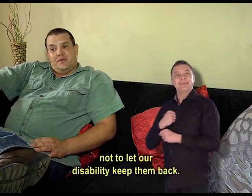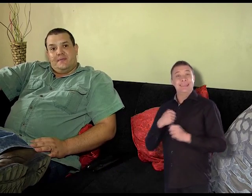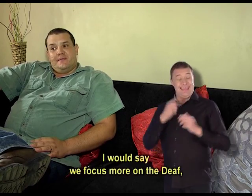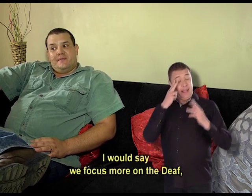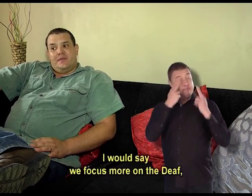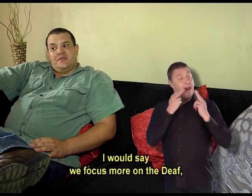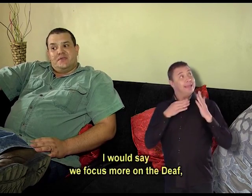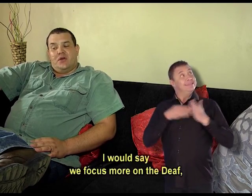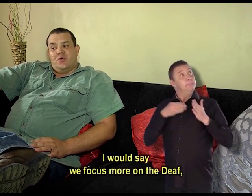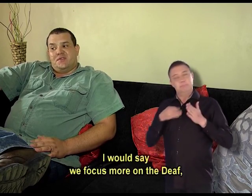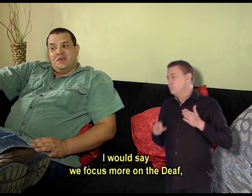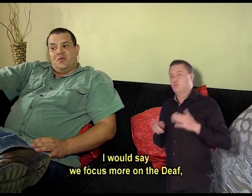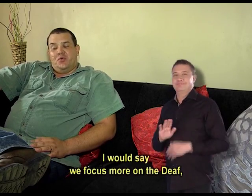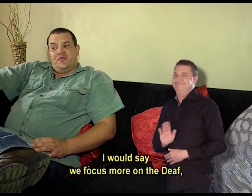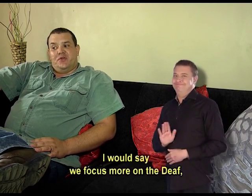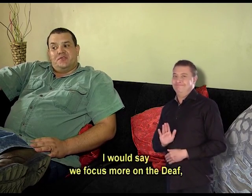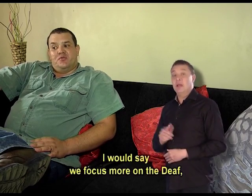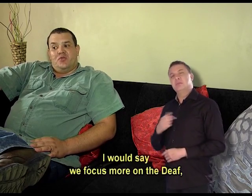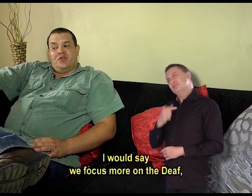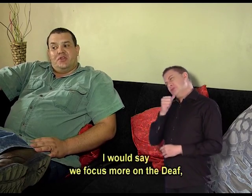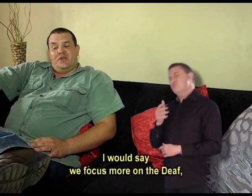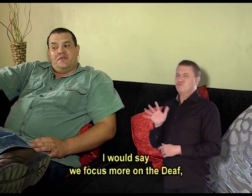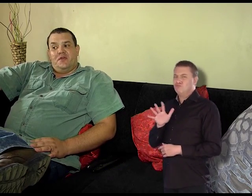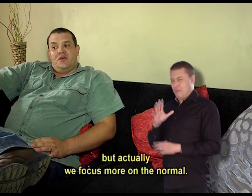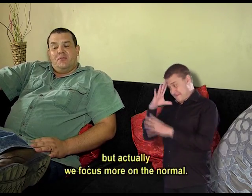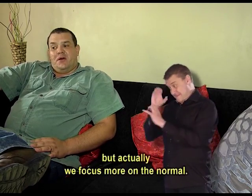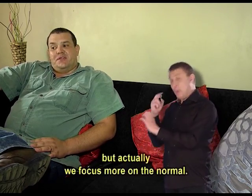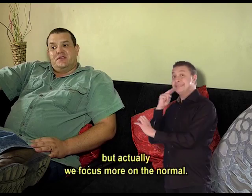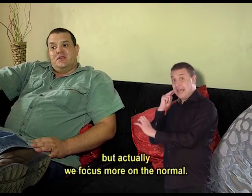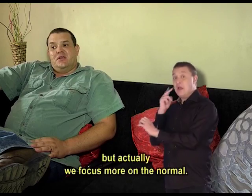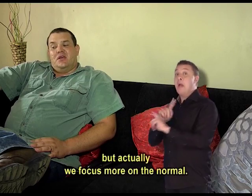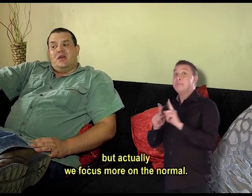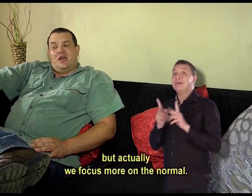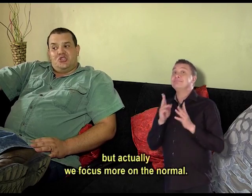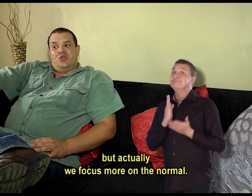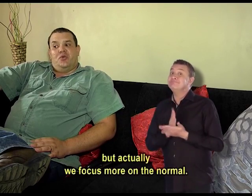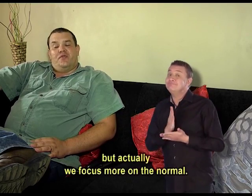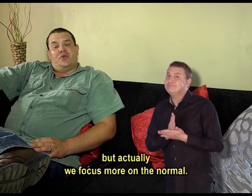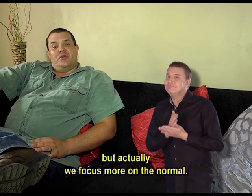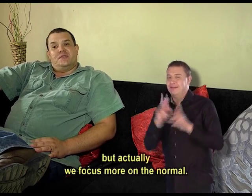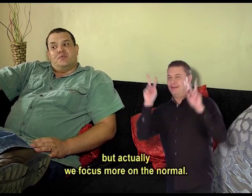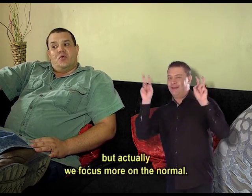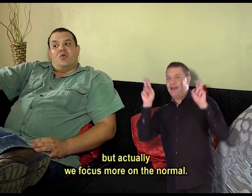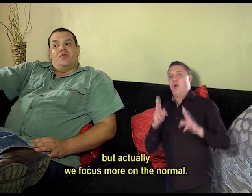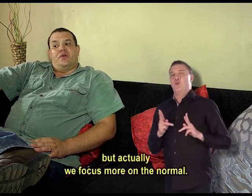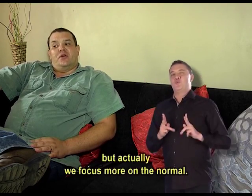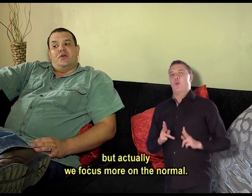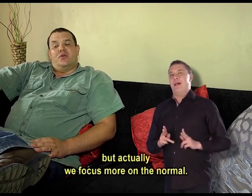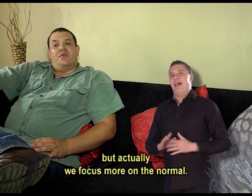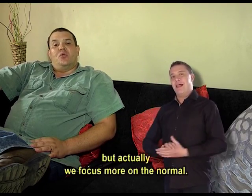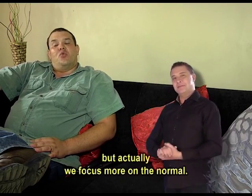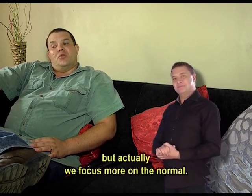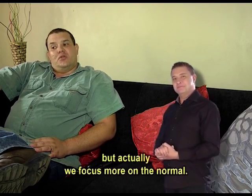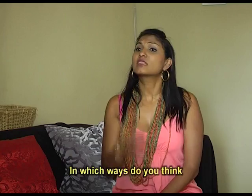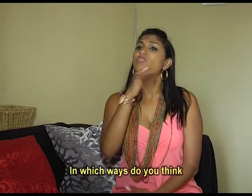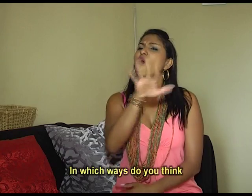back. So I will say we focus more on the deaf, but actually we are focusing more on